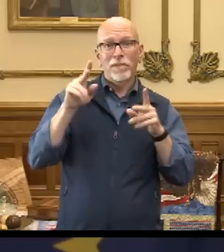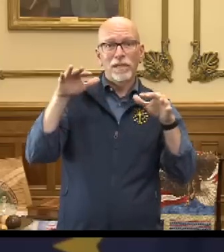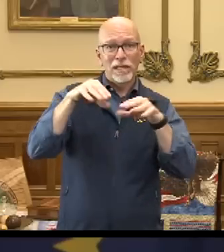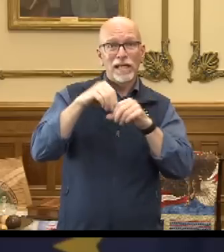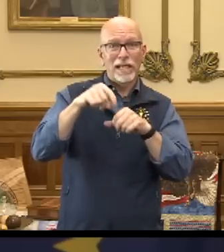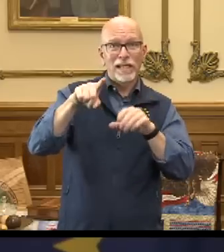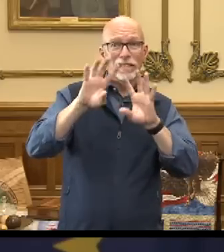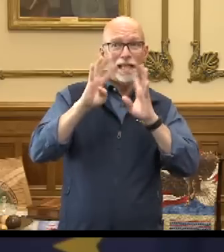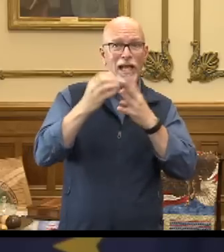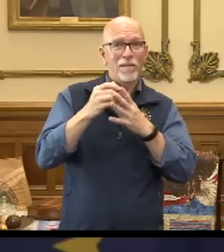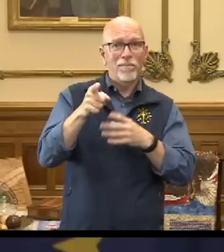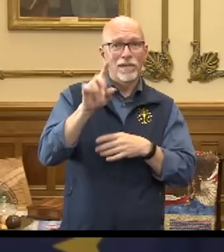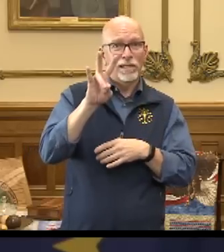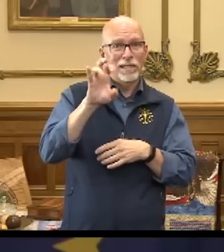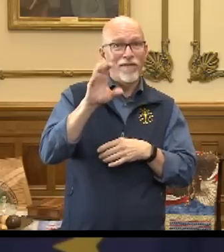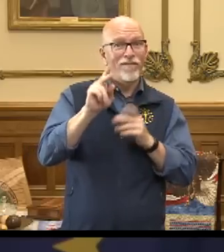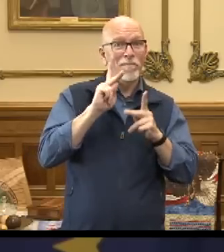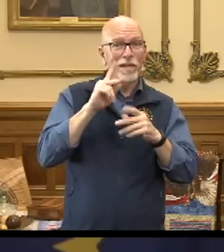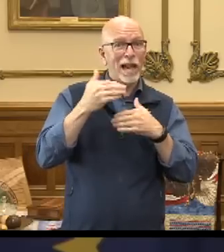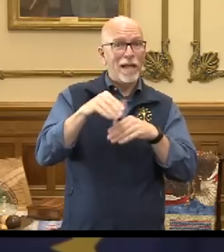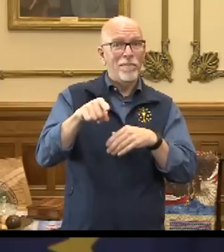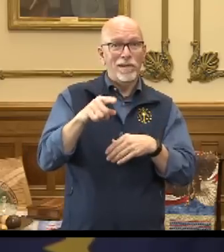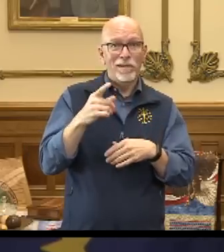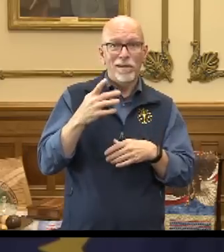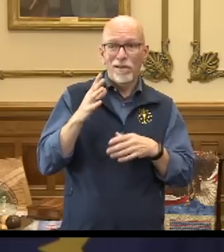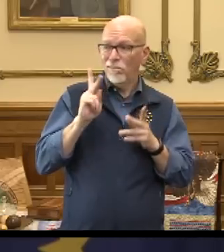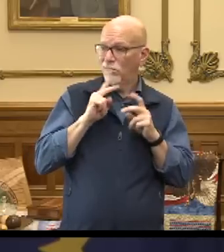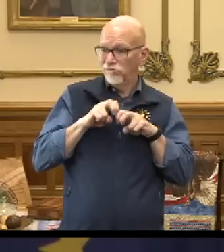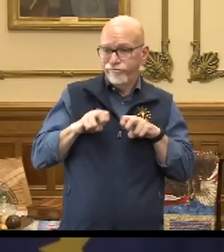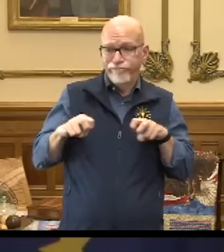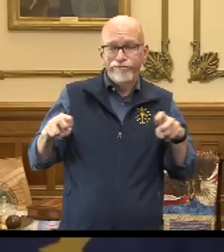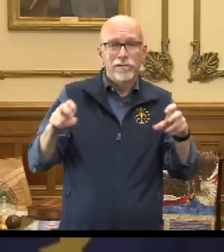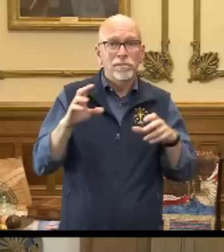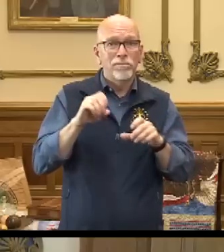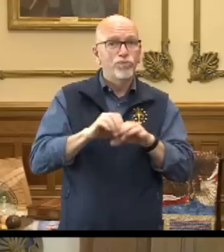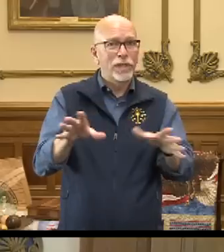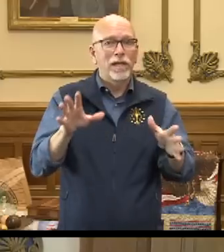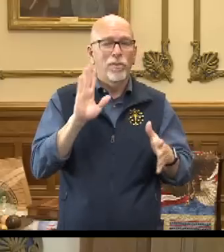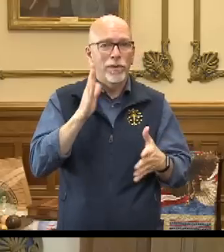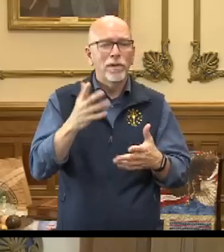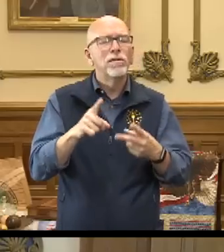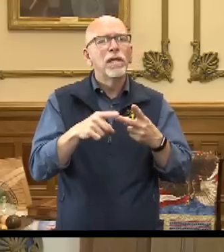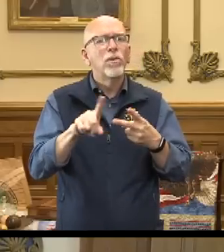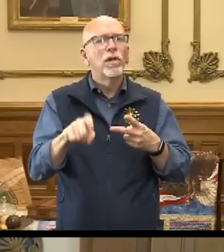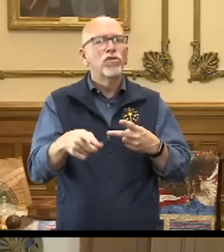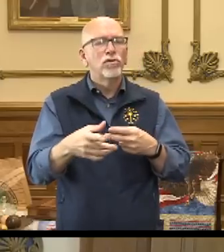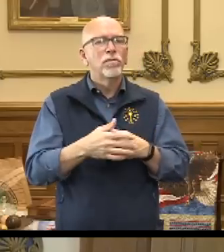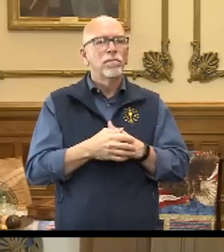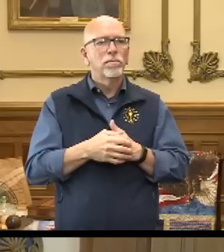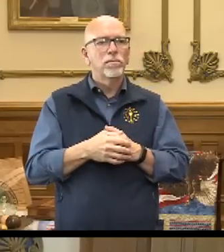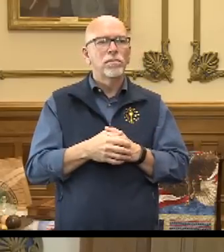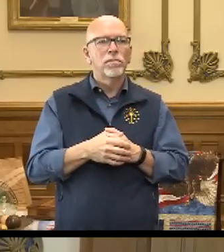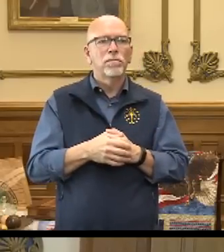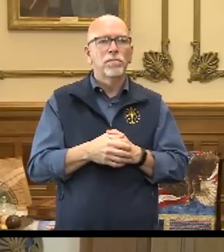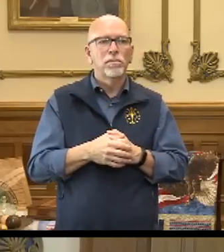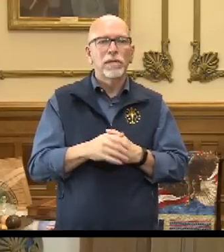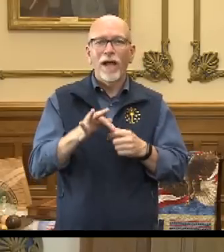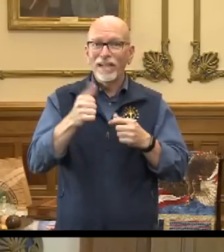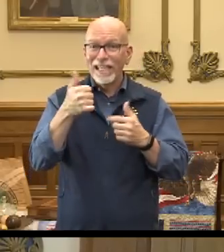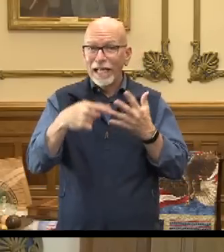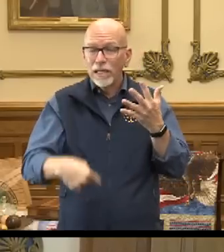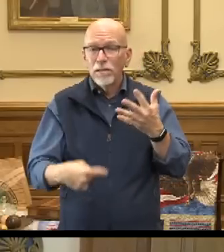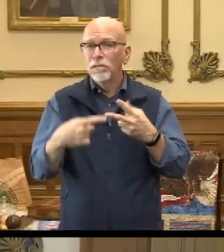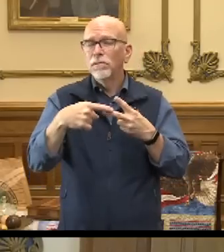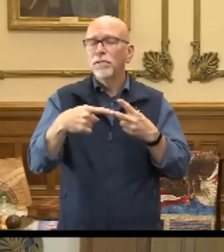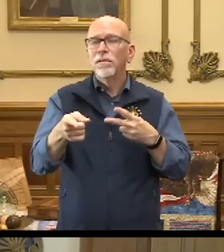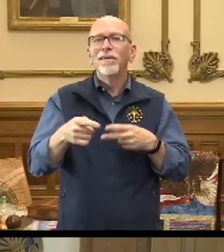holds 750, you shouldn't be surprised. You had a second question, Kathy, of your 10? Yes, I'm